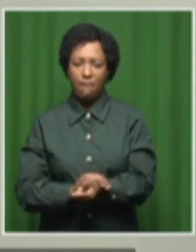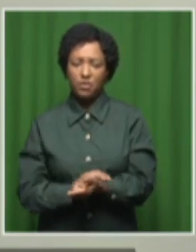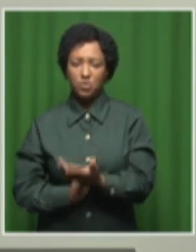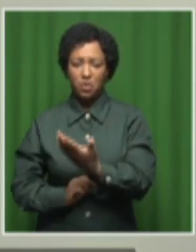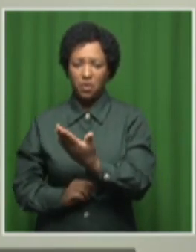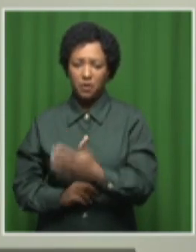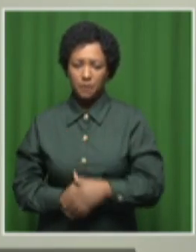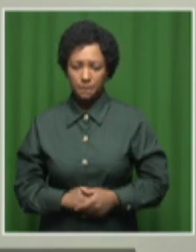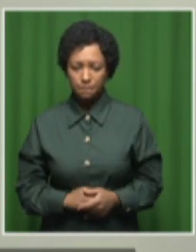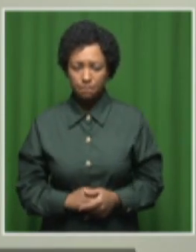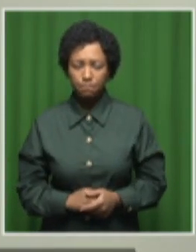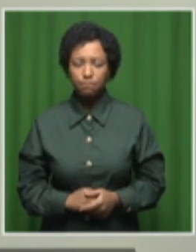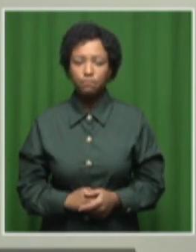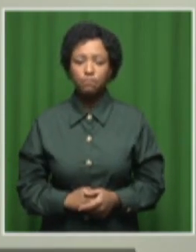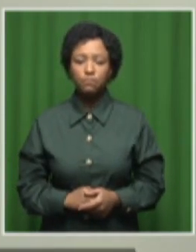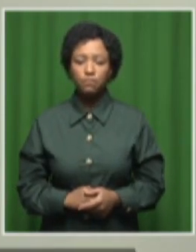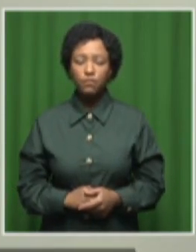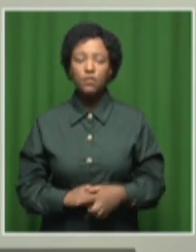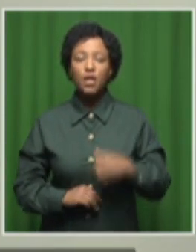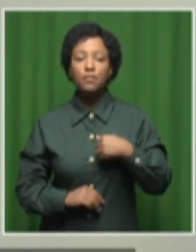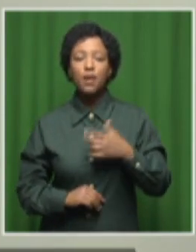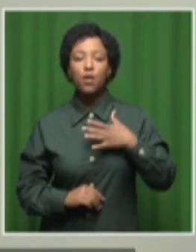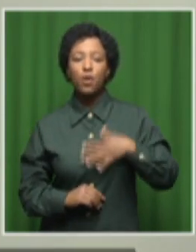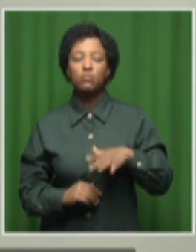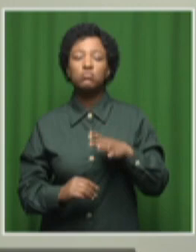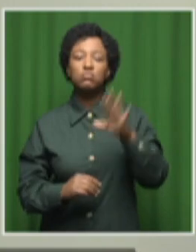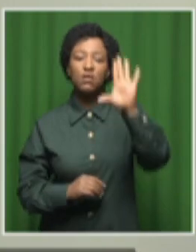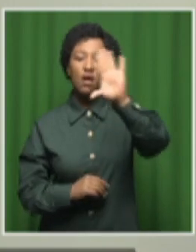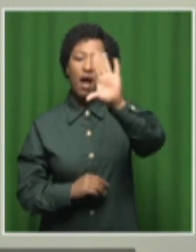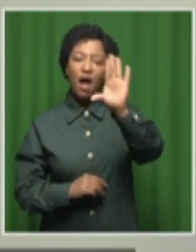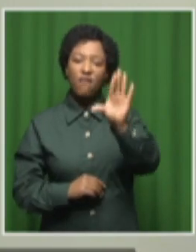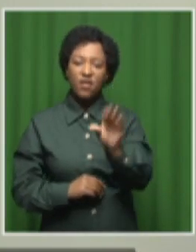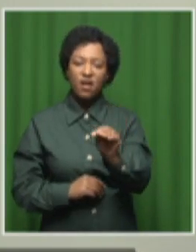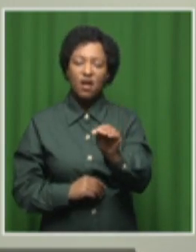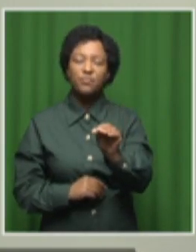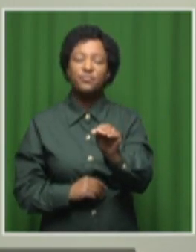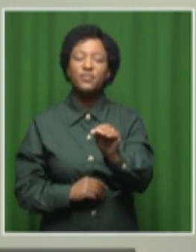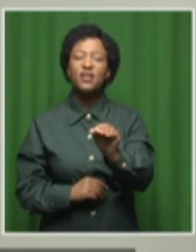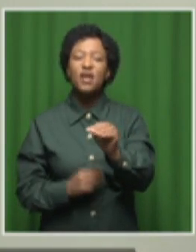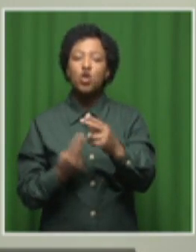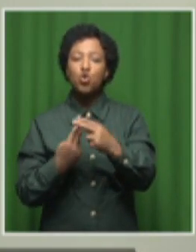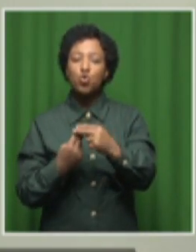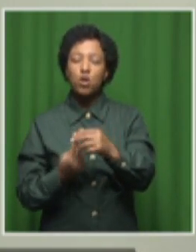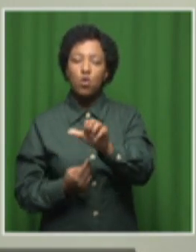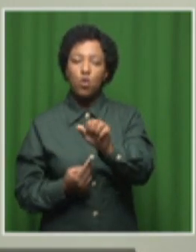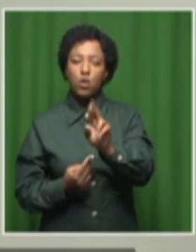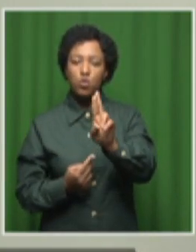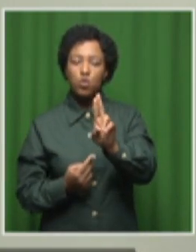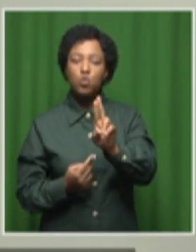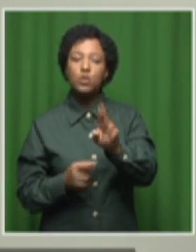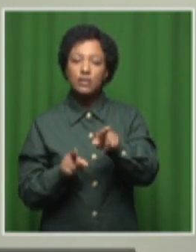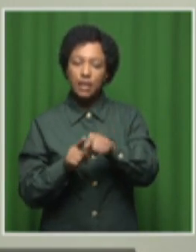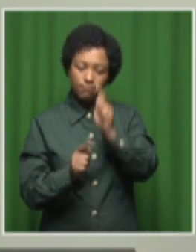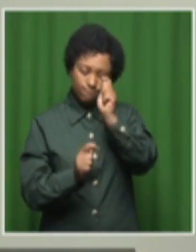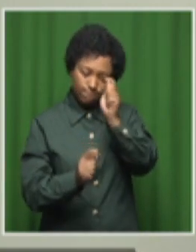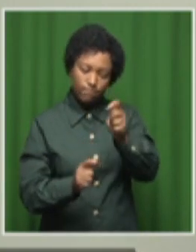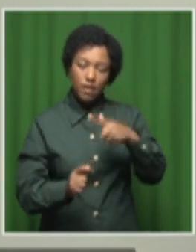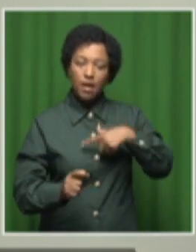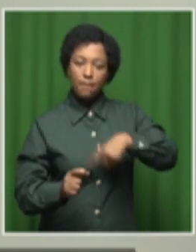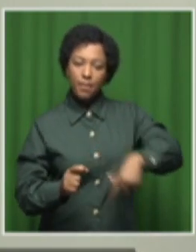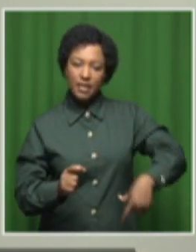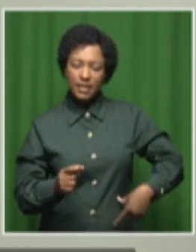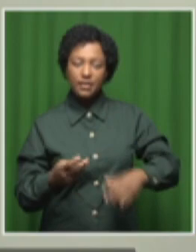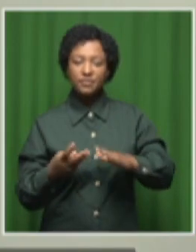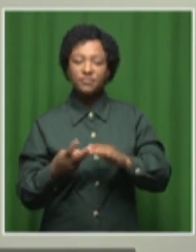give commendation to the African Union, to the President, but also to Africa CDC, because